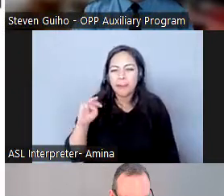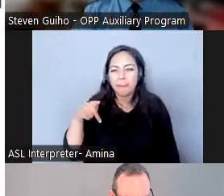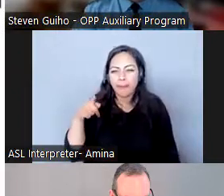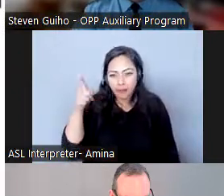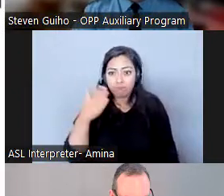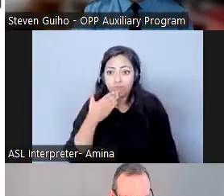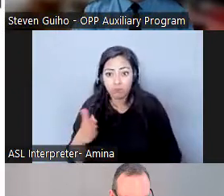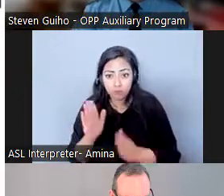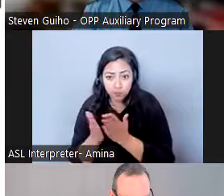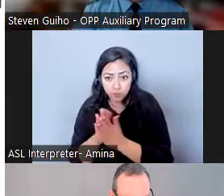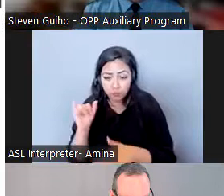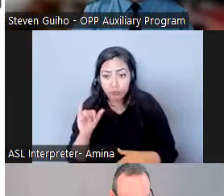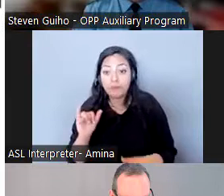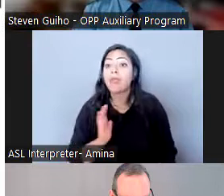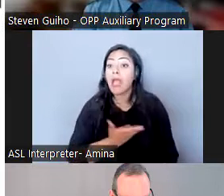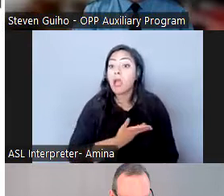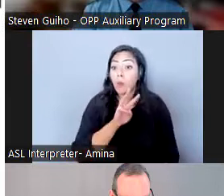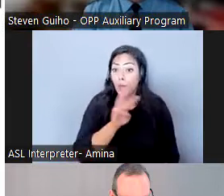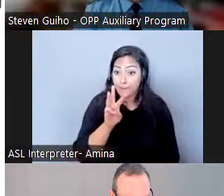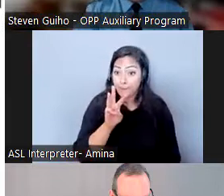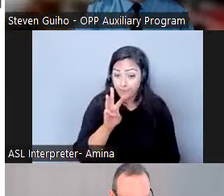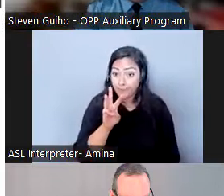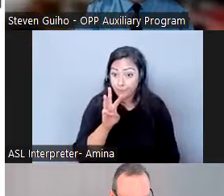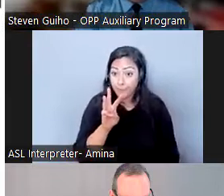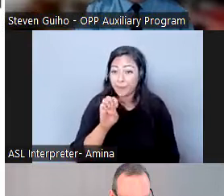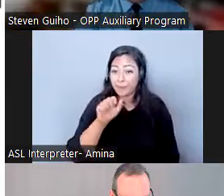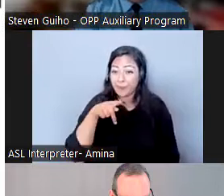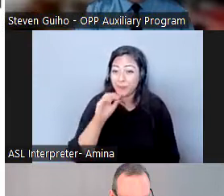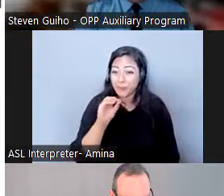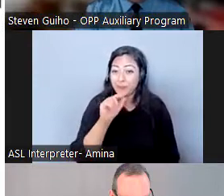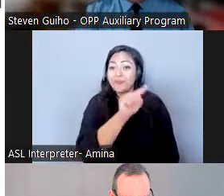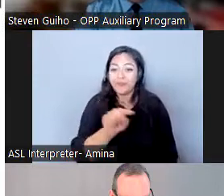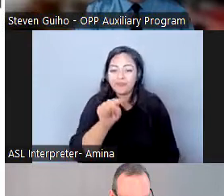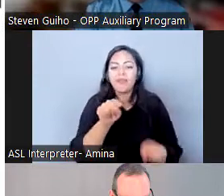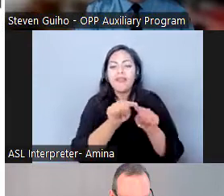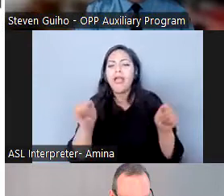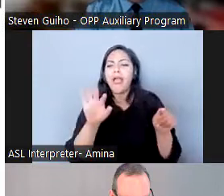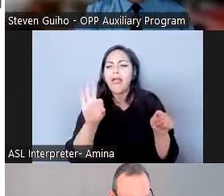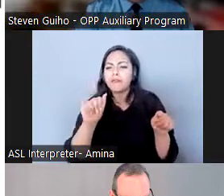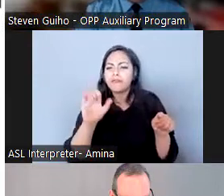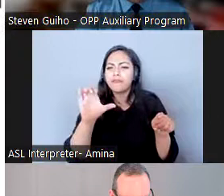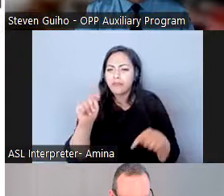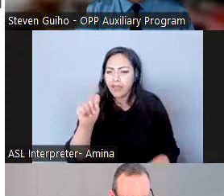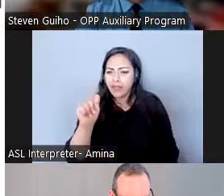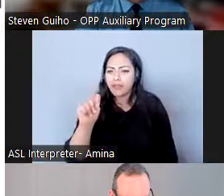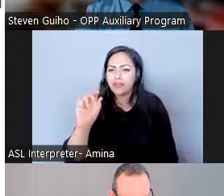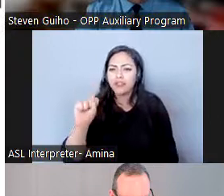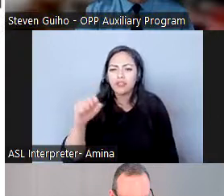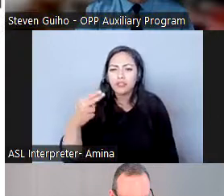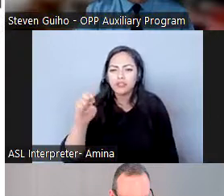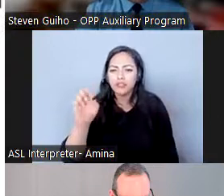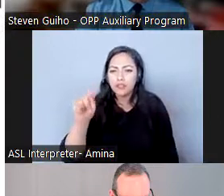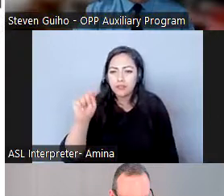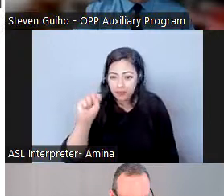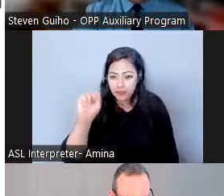sheets. If you go under financial abuse, you'll see some tools that people can download for